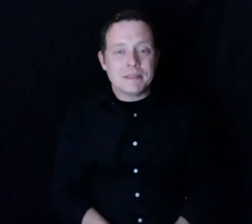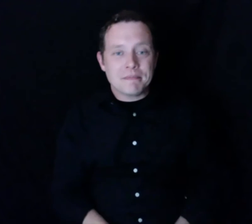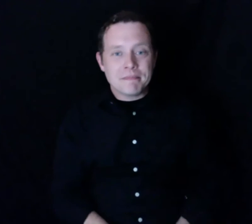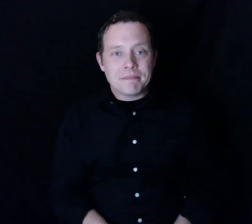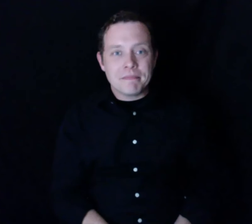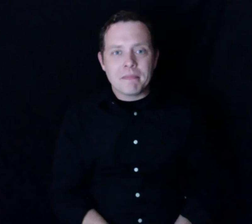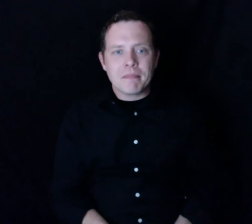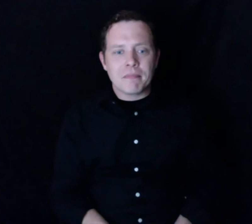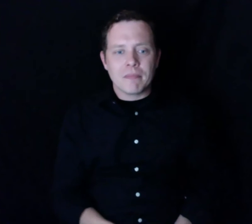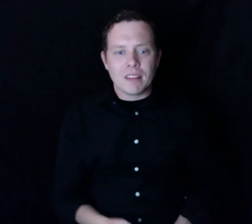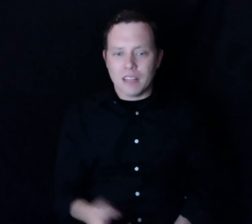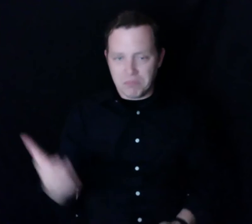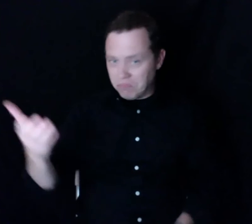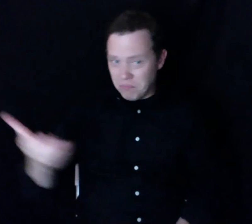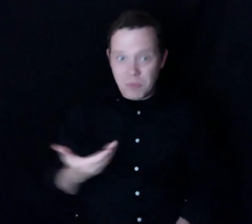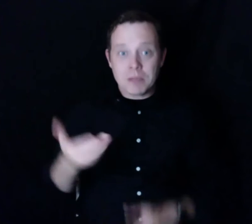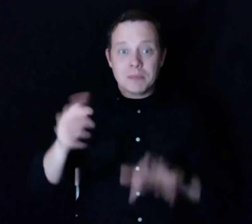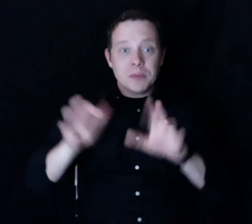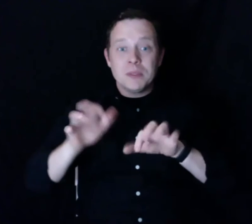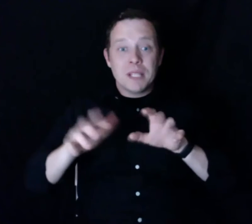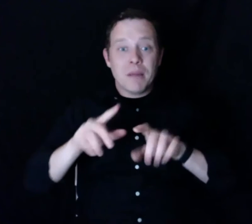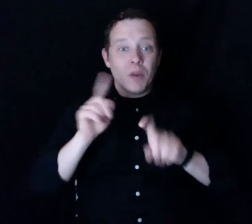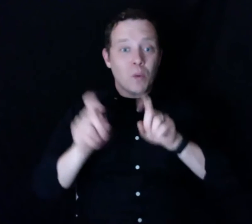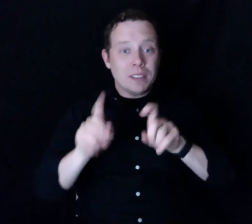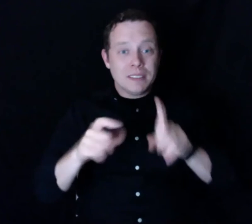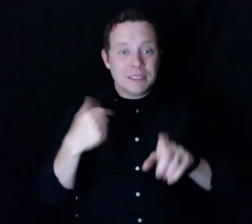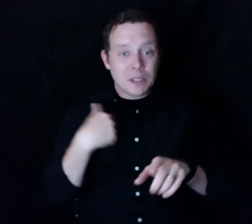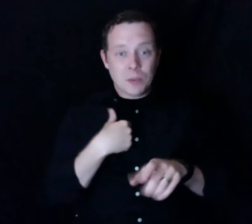type those into the chat, we'll all be here visible for them.